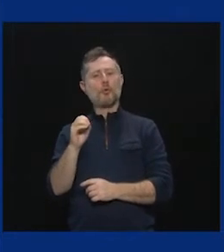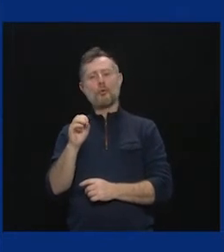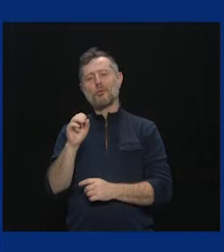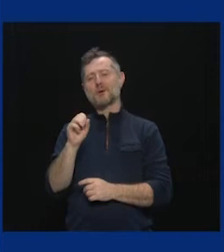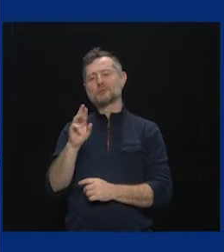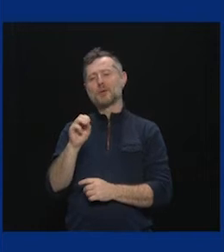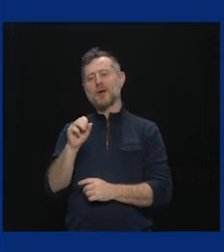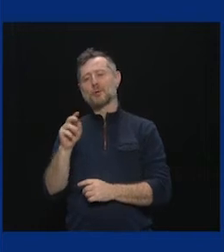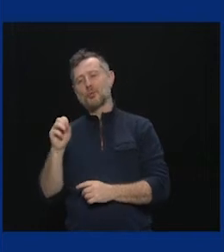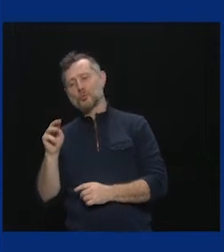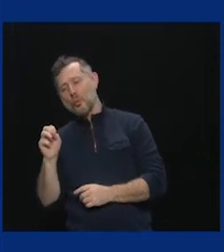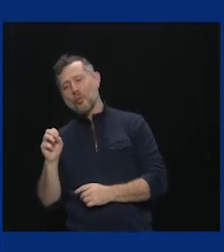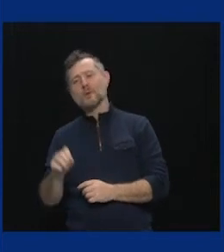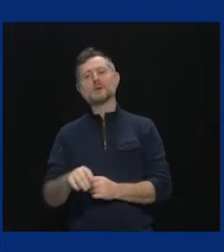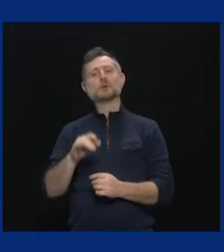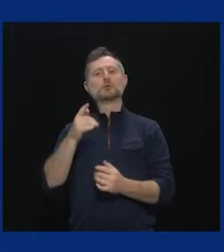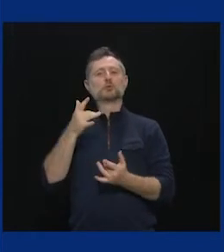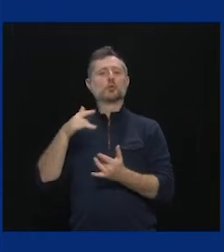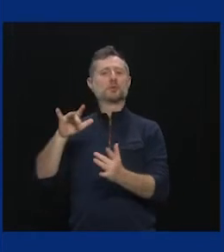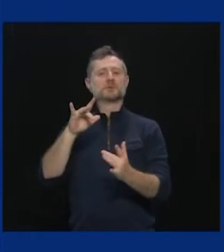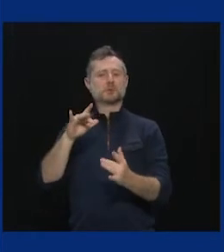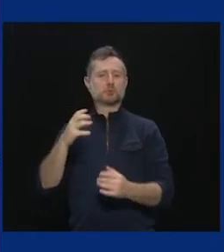Senator Brad Hoylman,